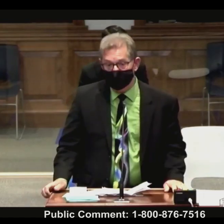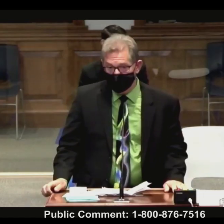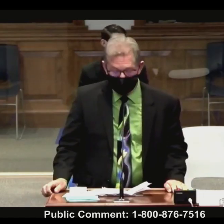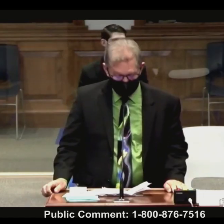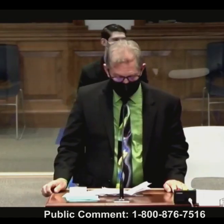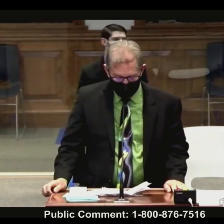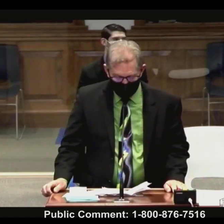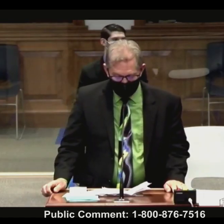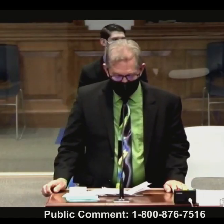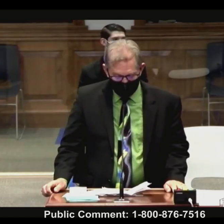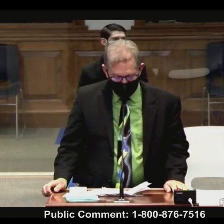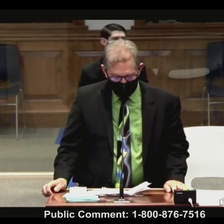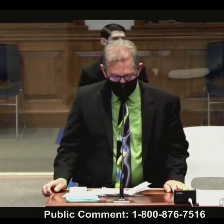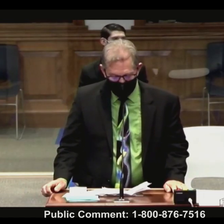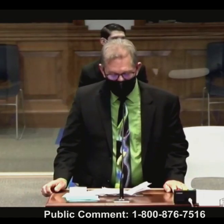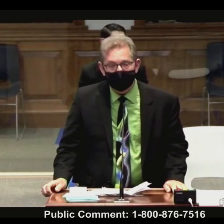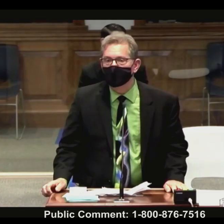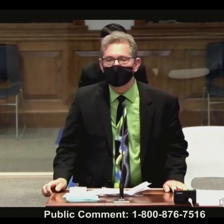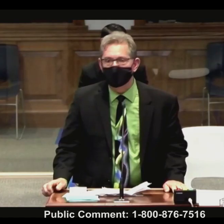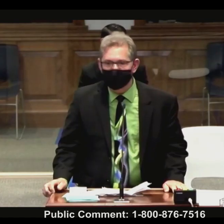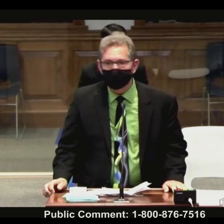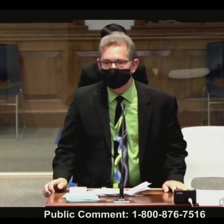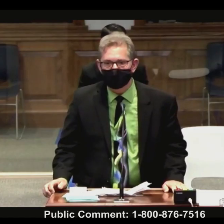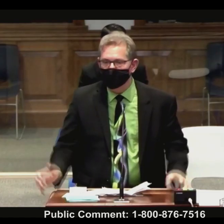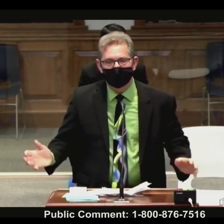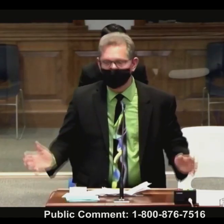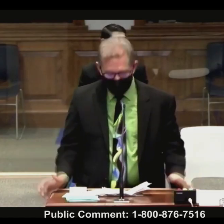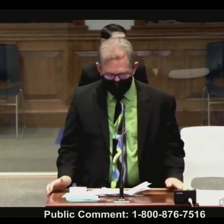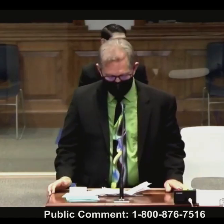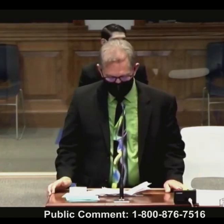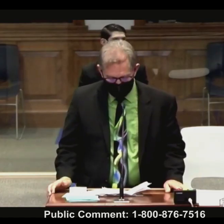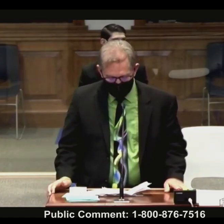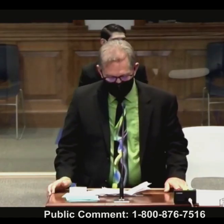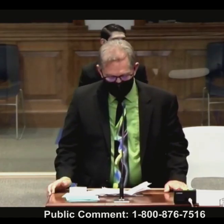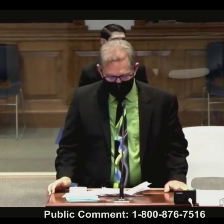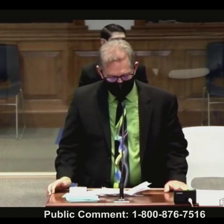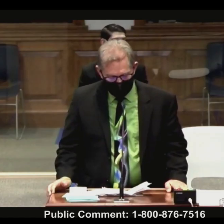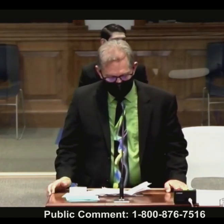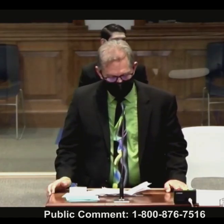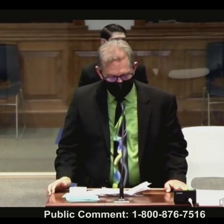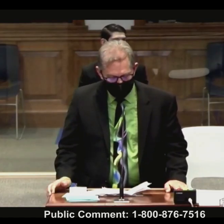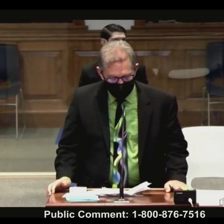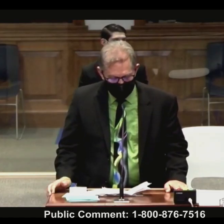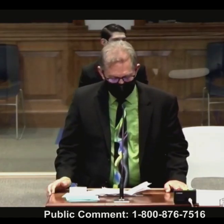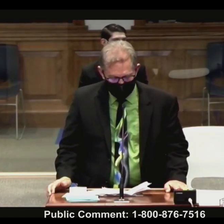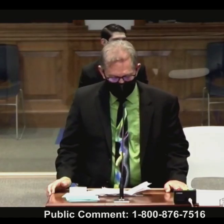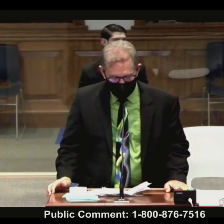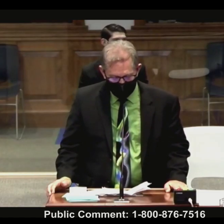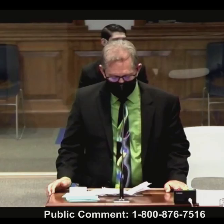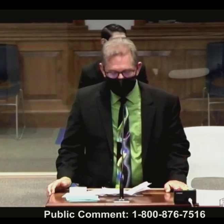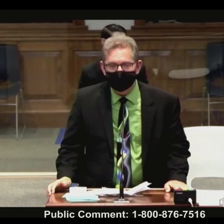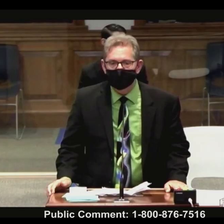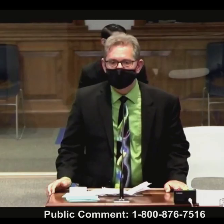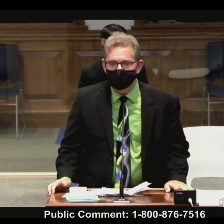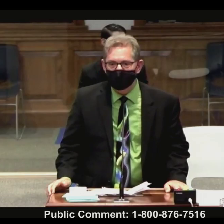Aspiotis Phillips. They were my heroes. I love those people. Dad was a teacher and a coach, and as a kid